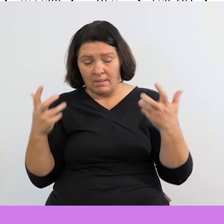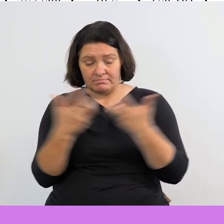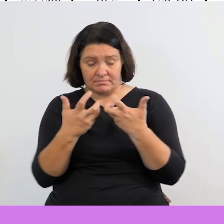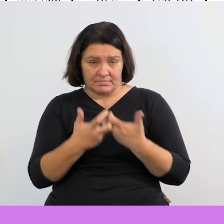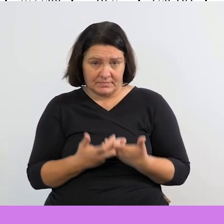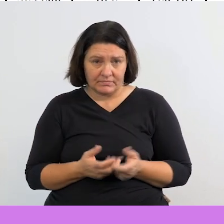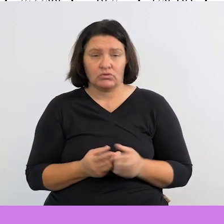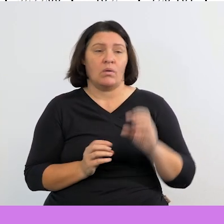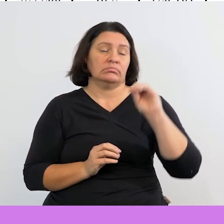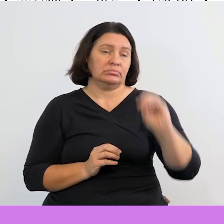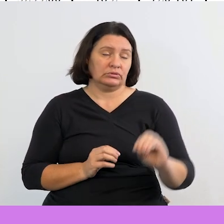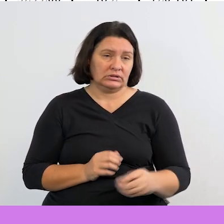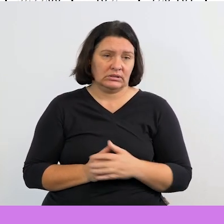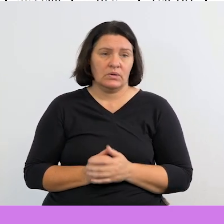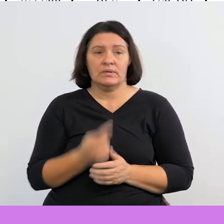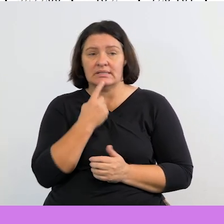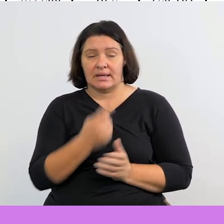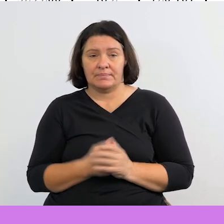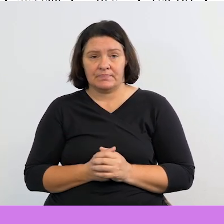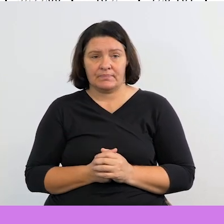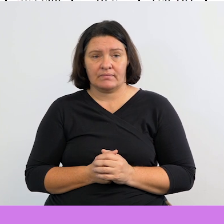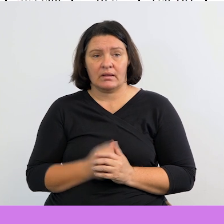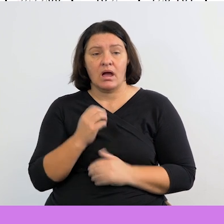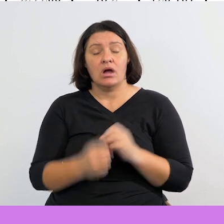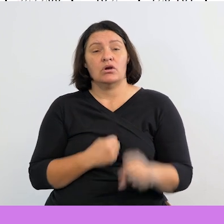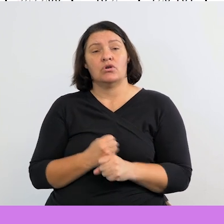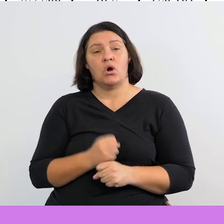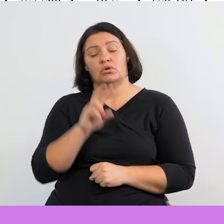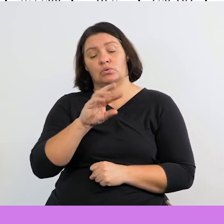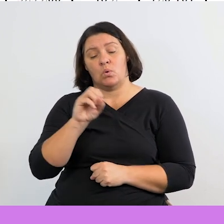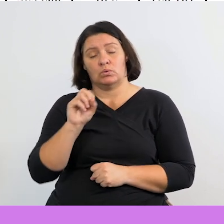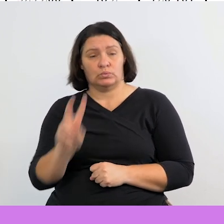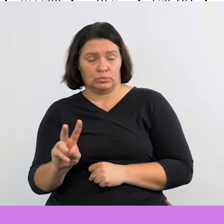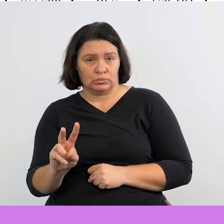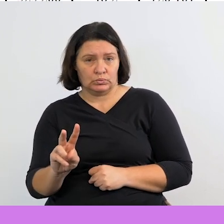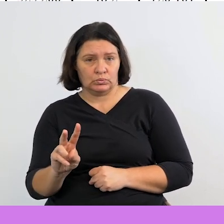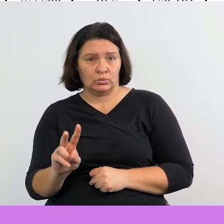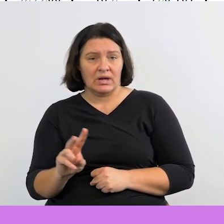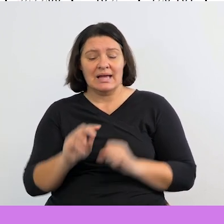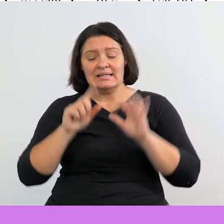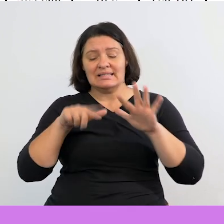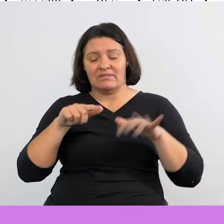me, right? So let's plot them. So we are saying in the year 2002,